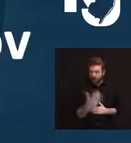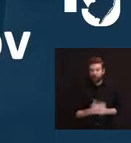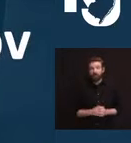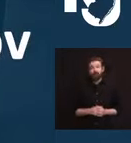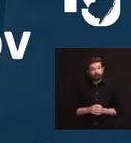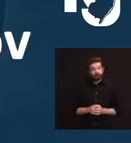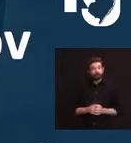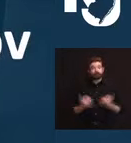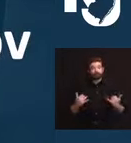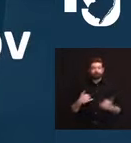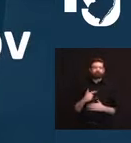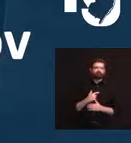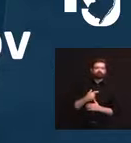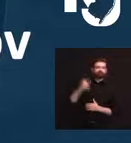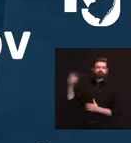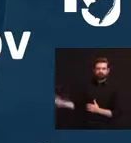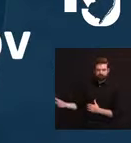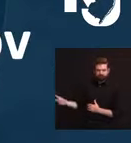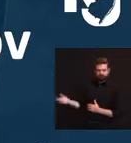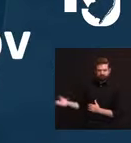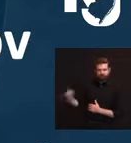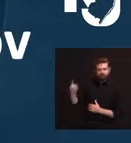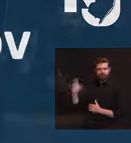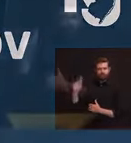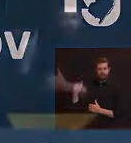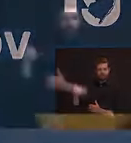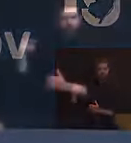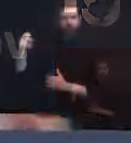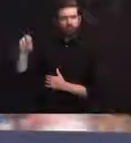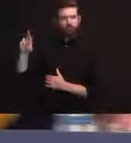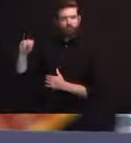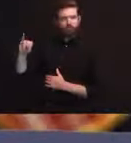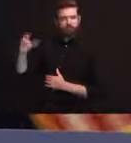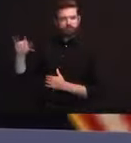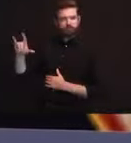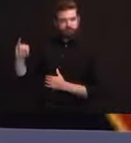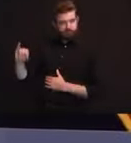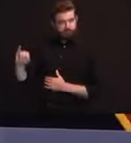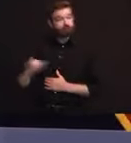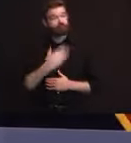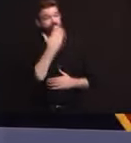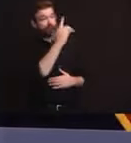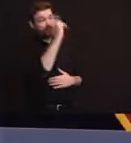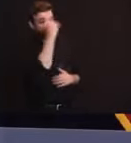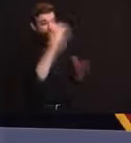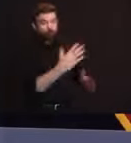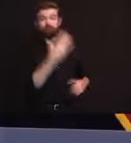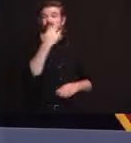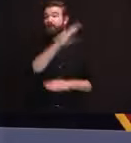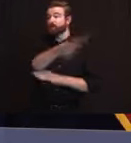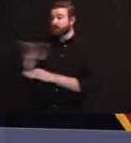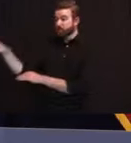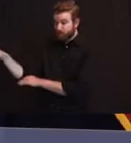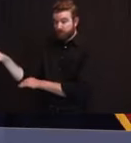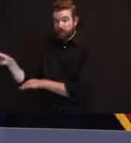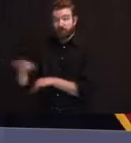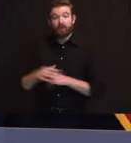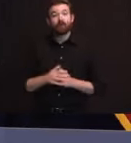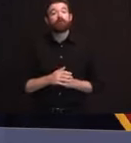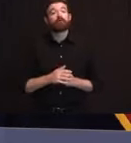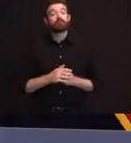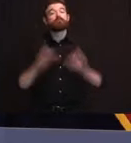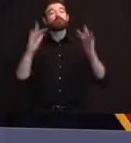the Commissioner of the Department of Health, Judy Persichilli. Thank you, Governor, and good afternoon. Well, contact tracer training